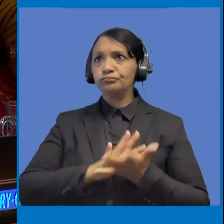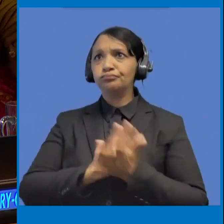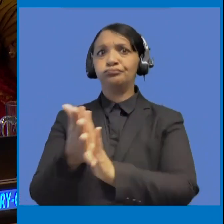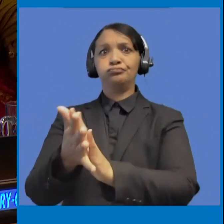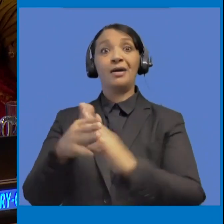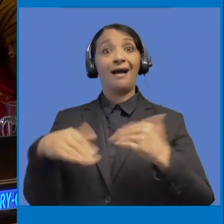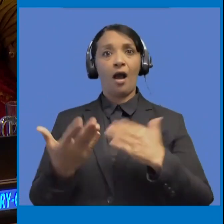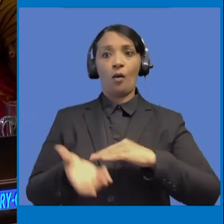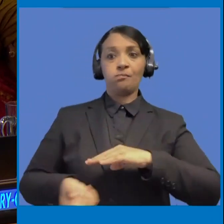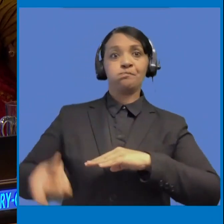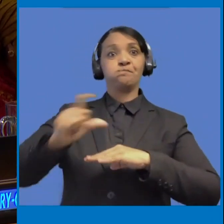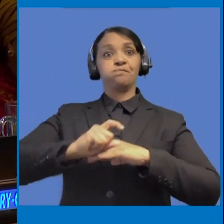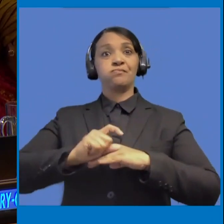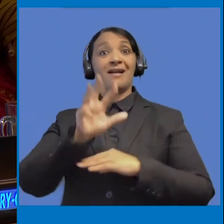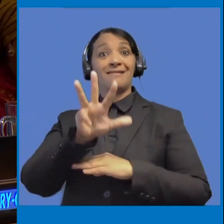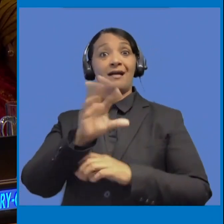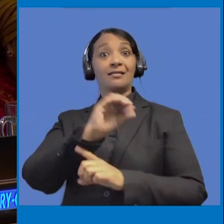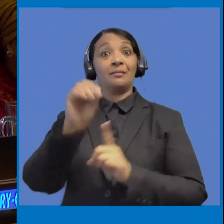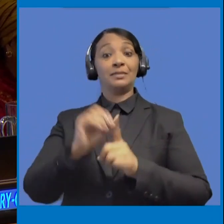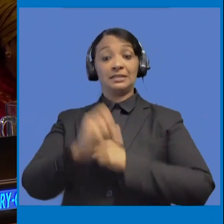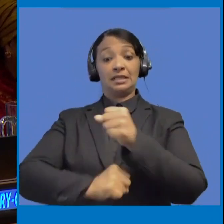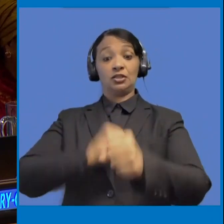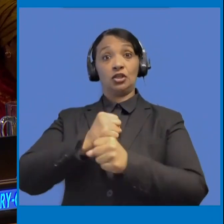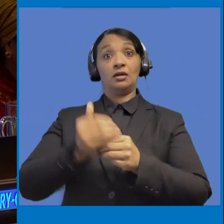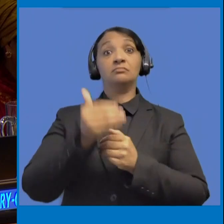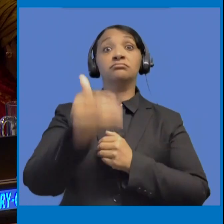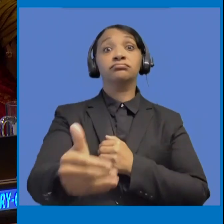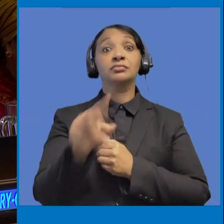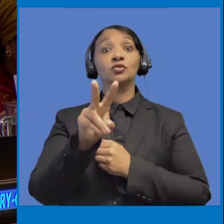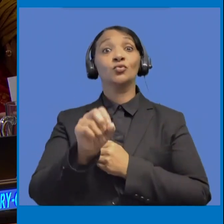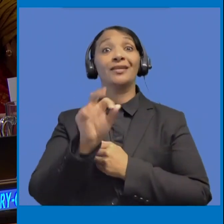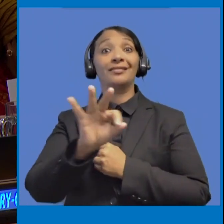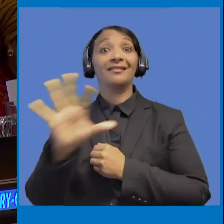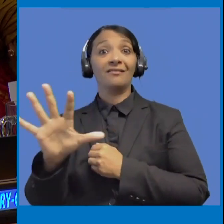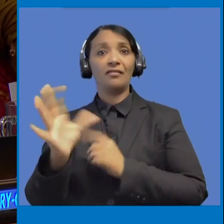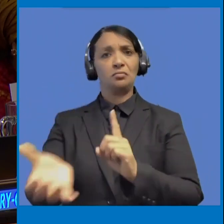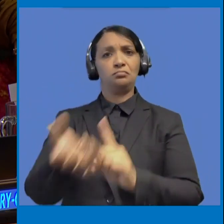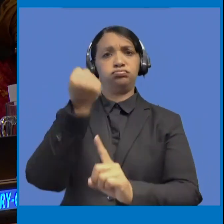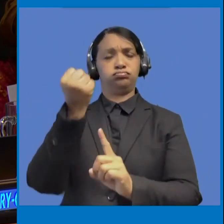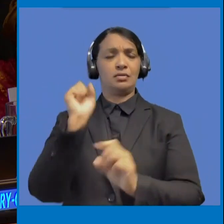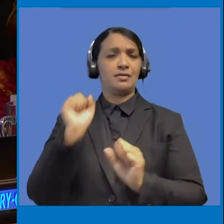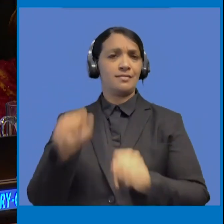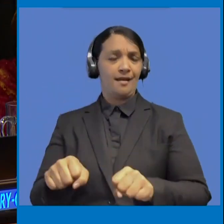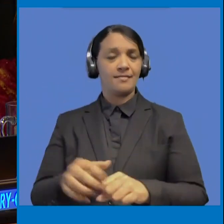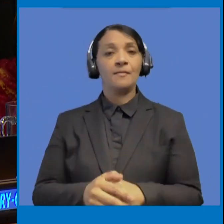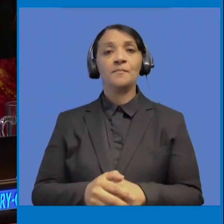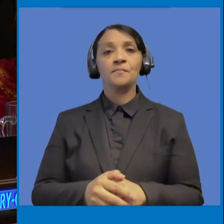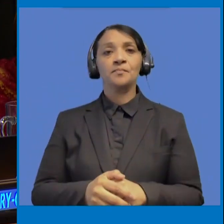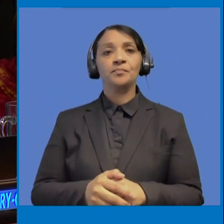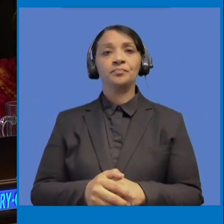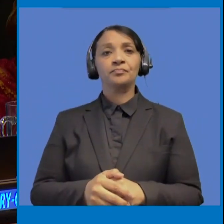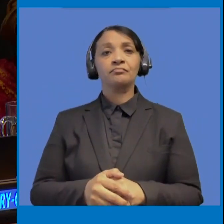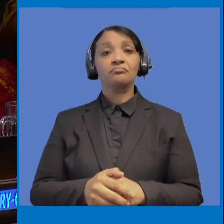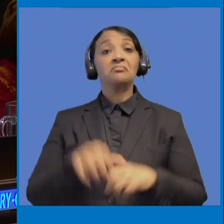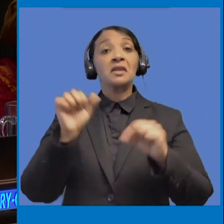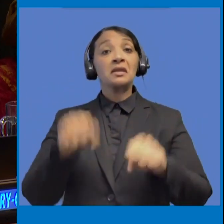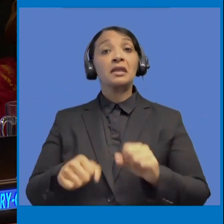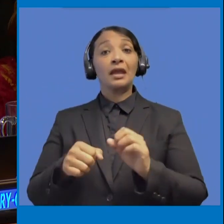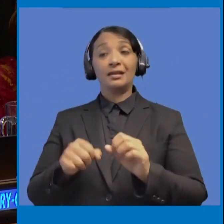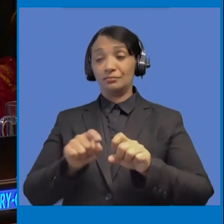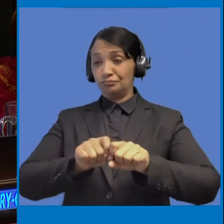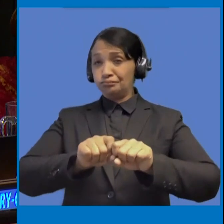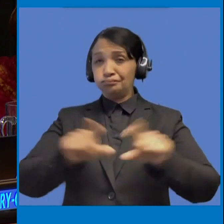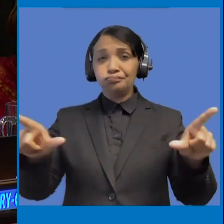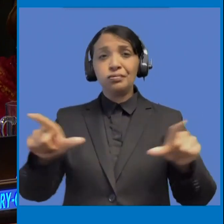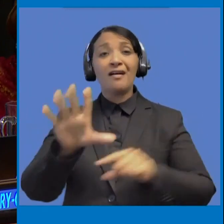by 2035, according to latest estimates. And this would lift up to 50 million people out of extreme